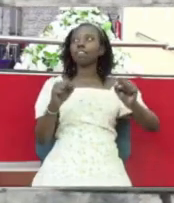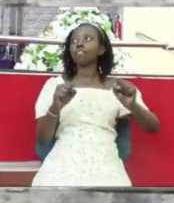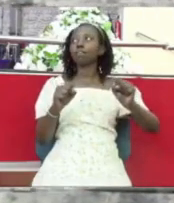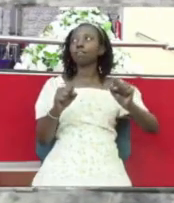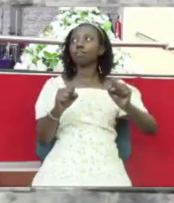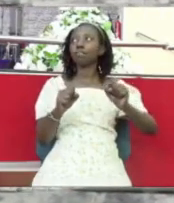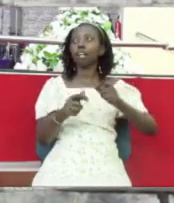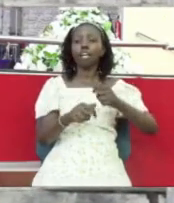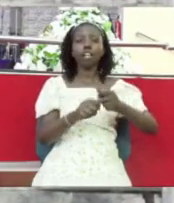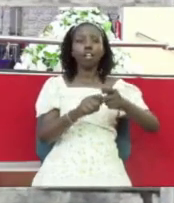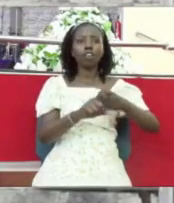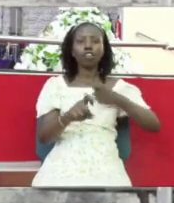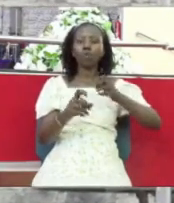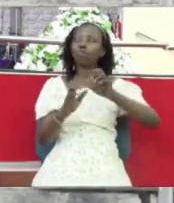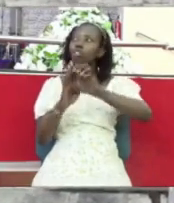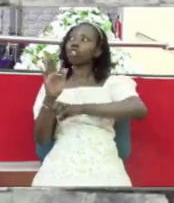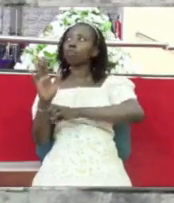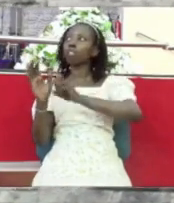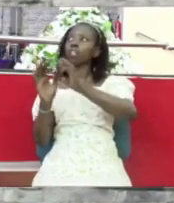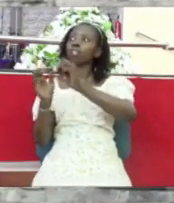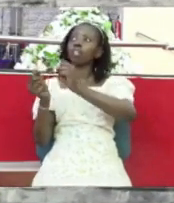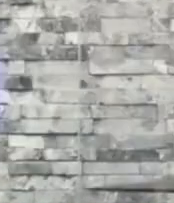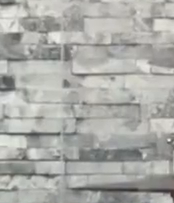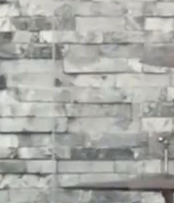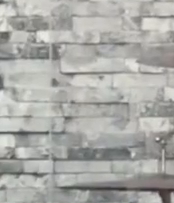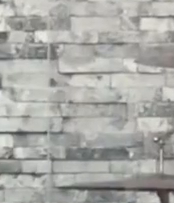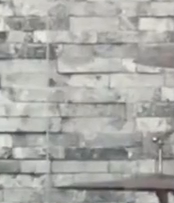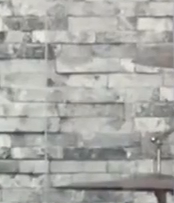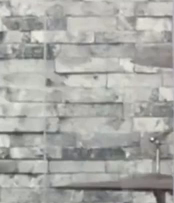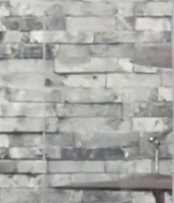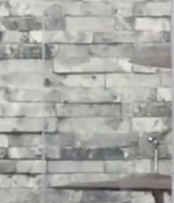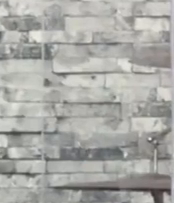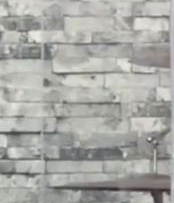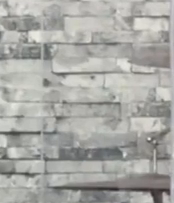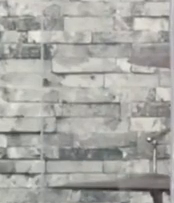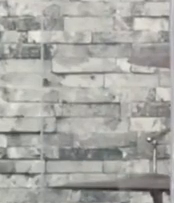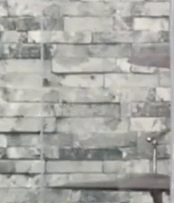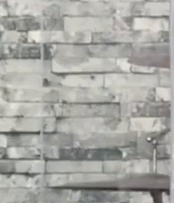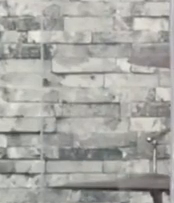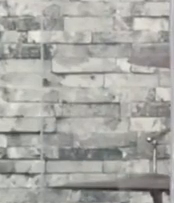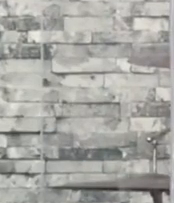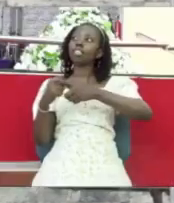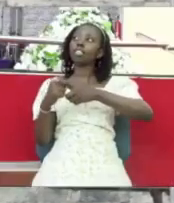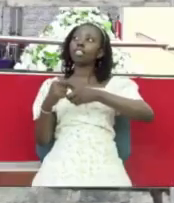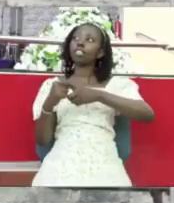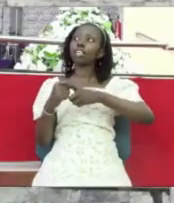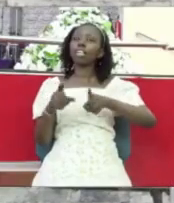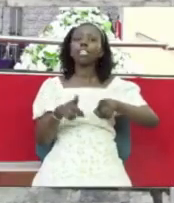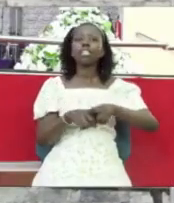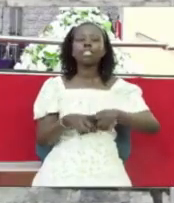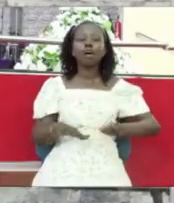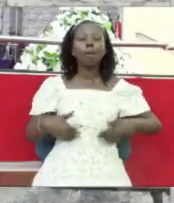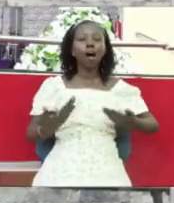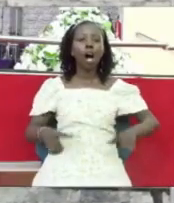then from chapter number 12 to 16. Kutoka sura ya 12 hadi 16. It is a practical way of living. Hiyo ni